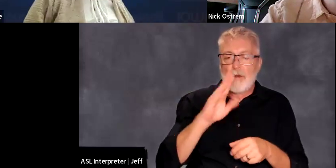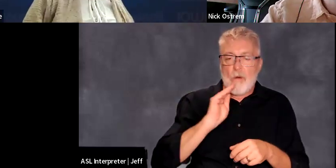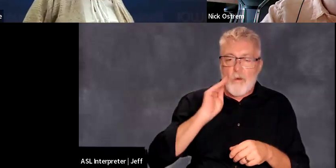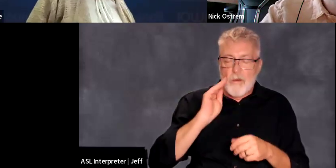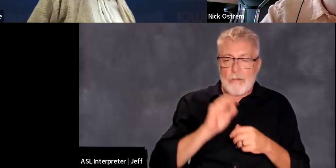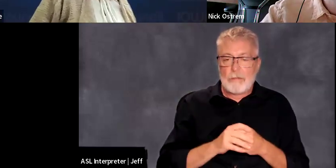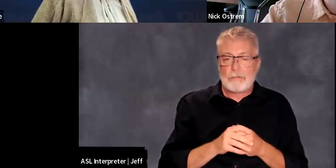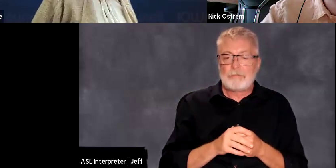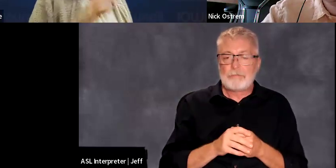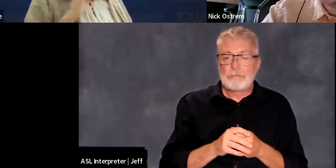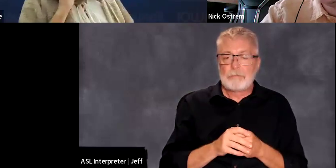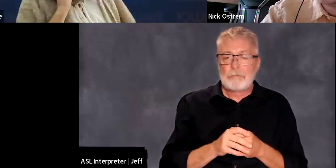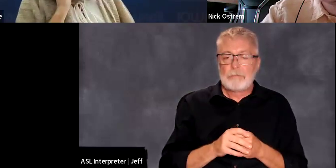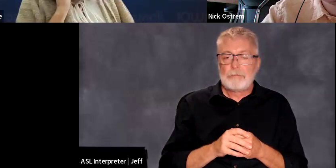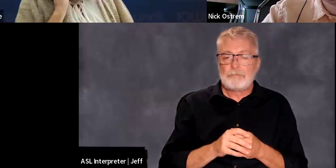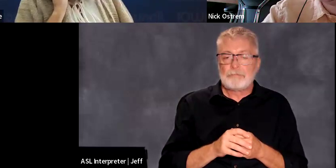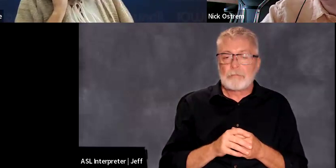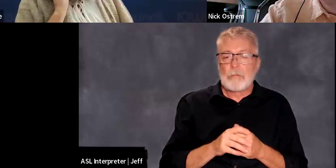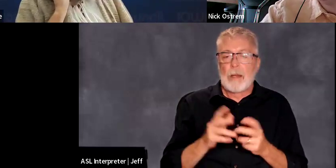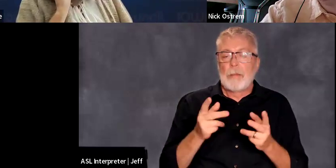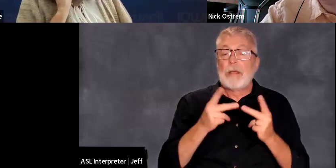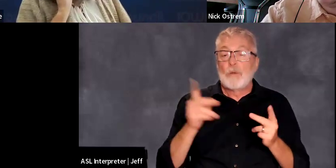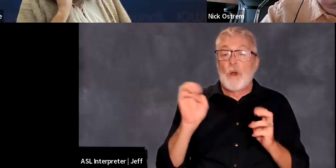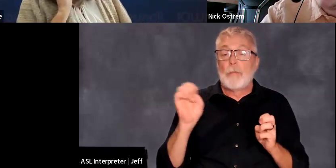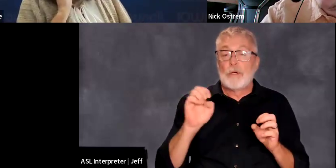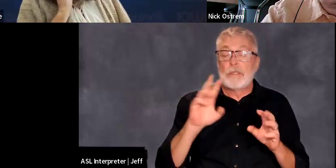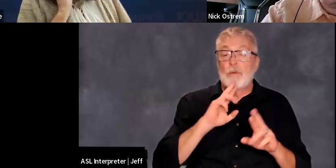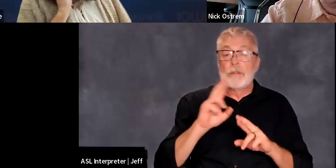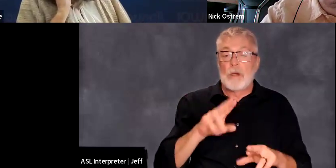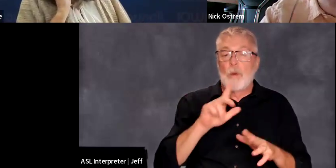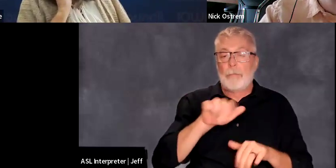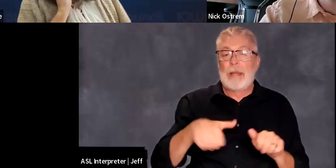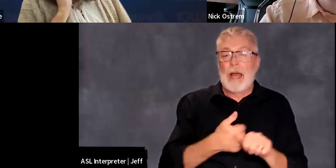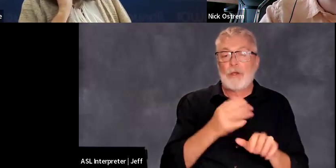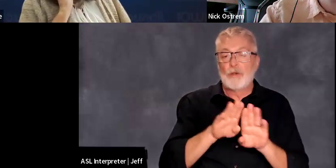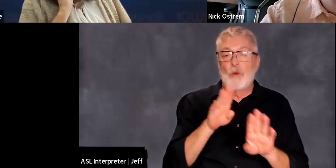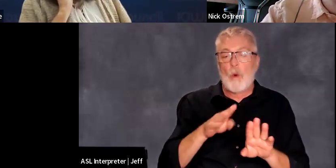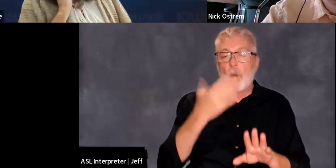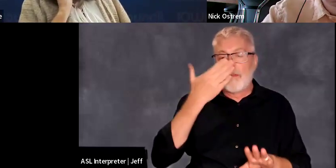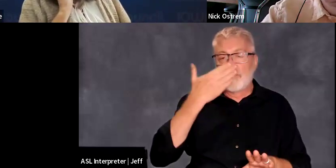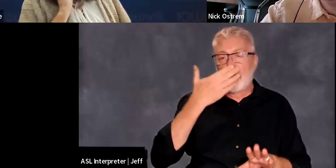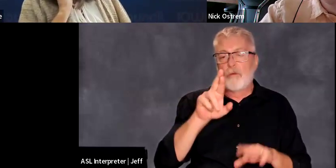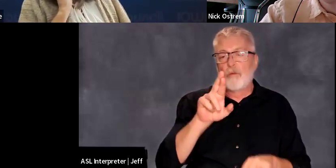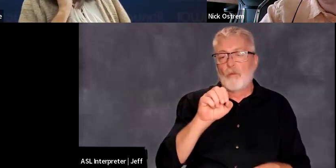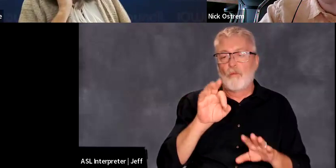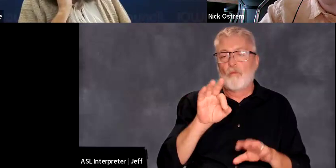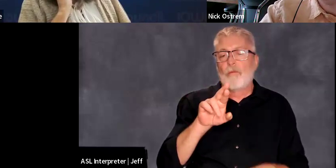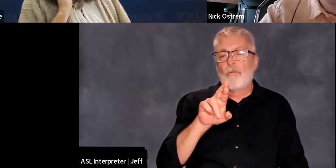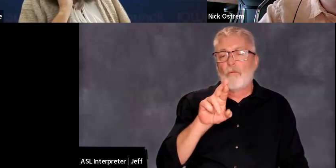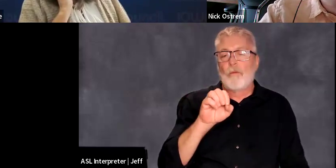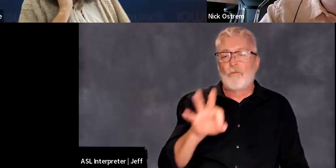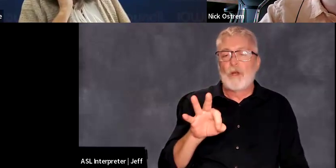that emergency responders will check are the back of your door or the front of your refrigerator. If there's anything